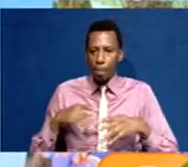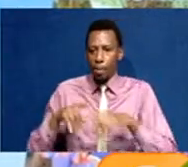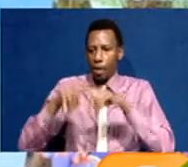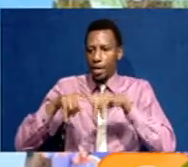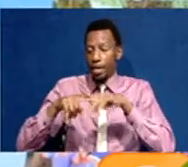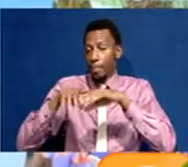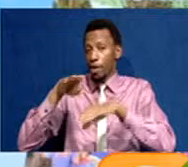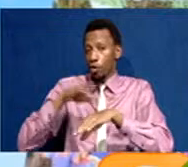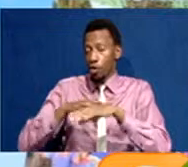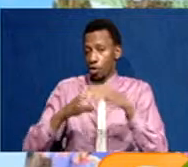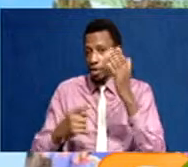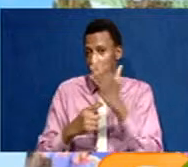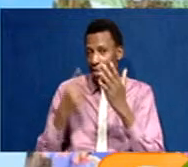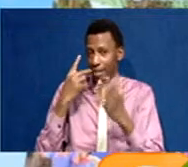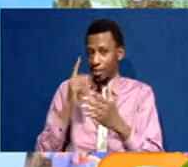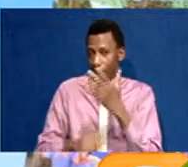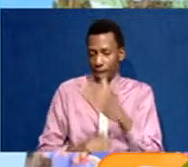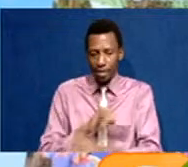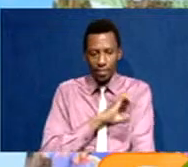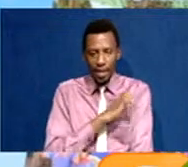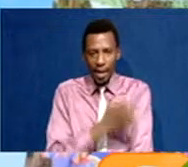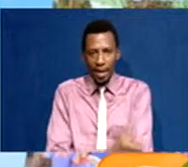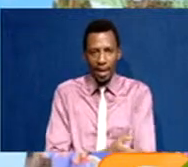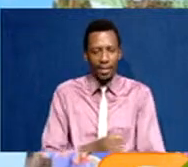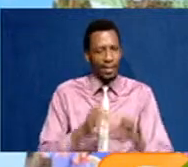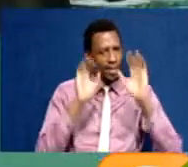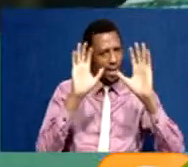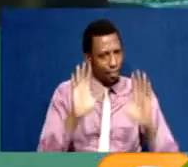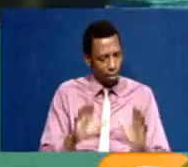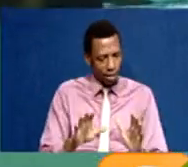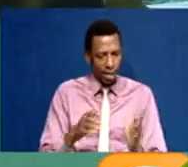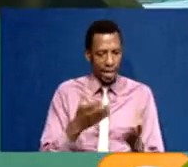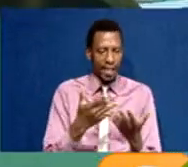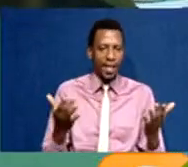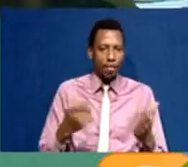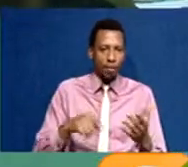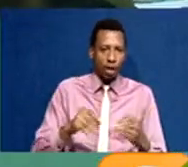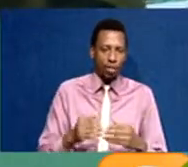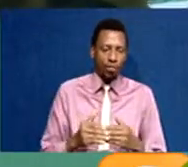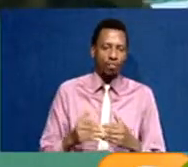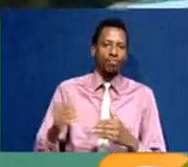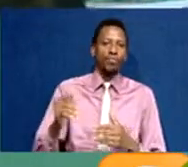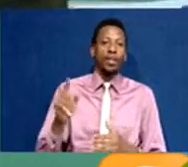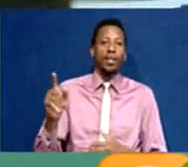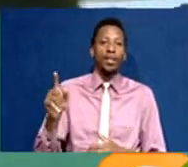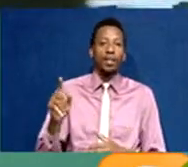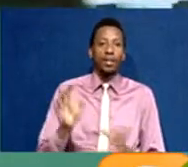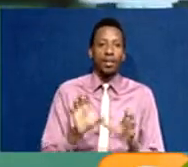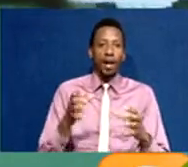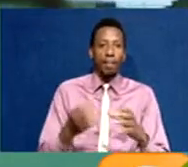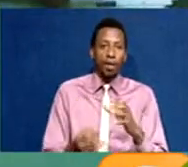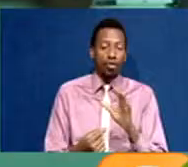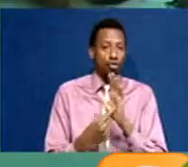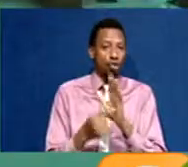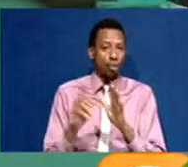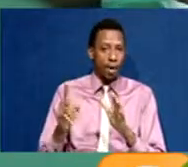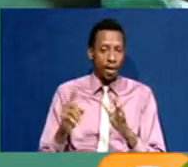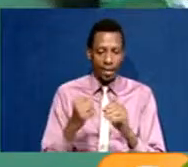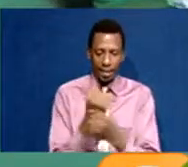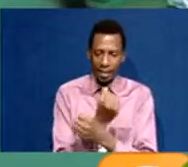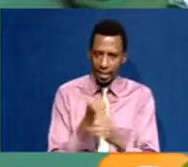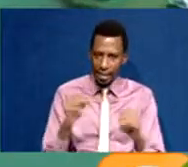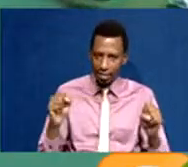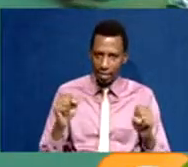realize that energy is a critical component for us moving forward. In the report, the company further highlighted its robust safety records,